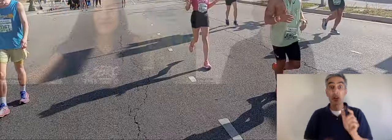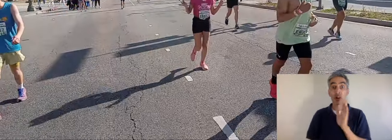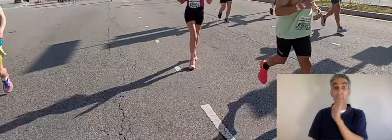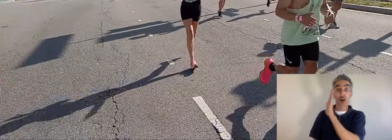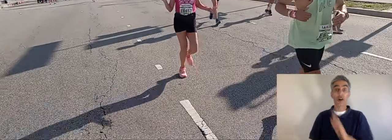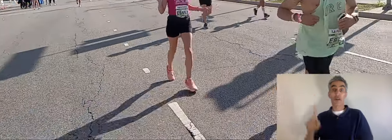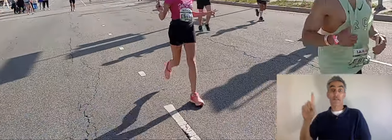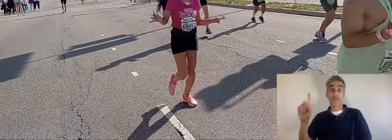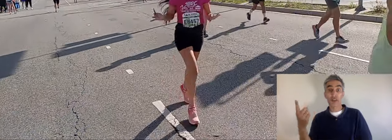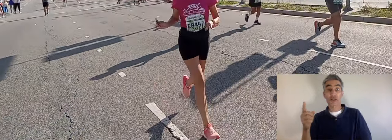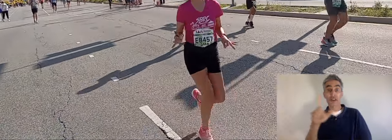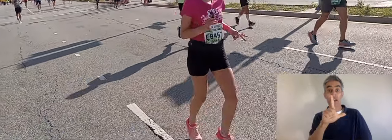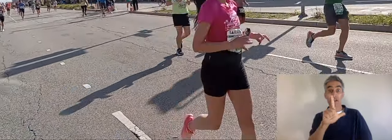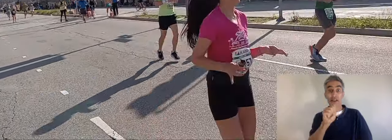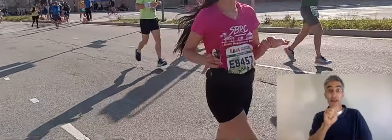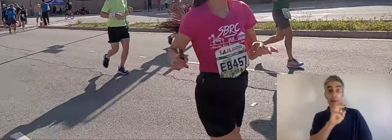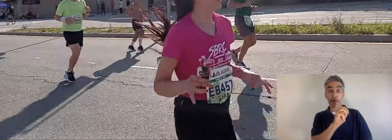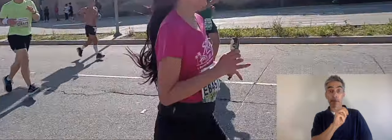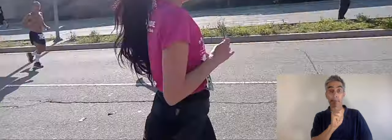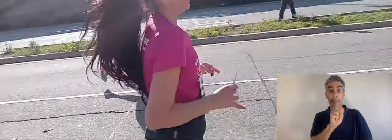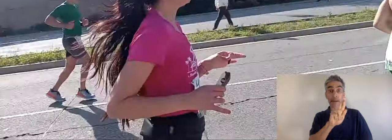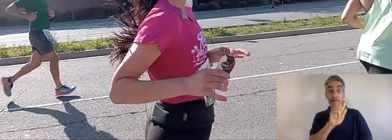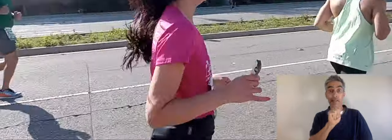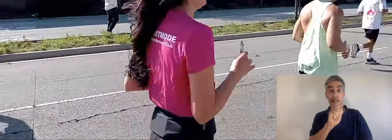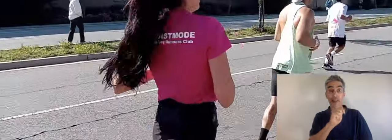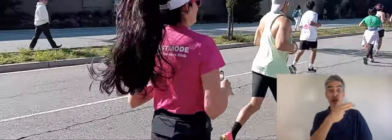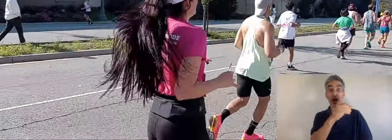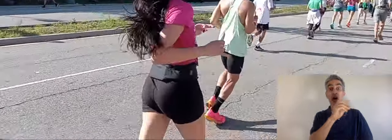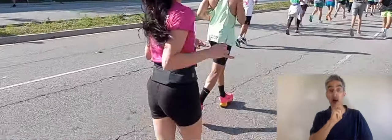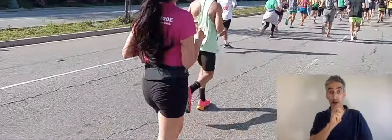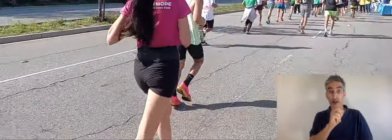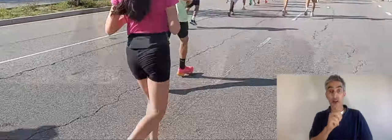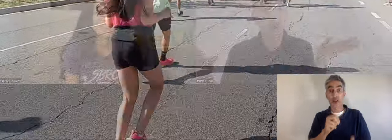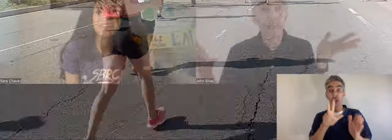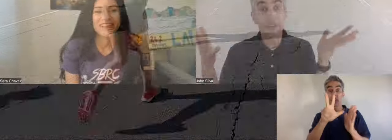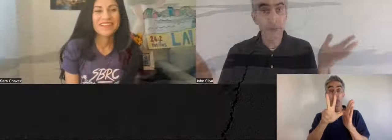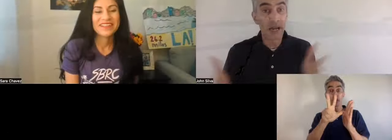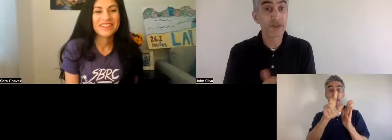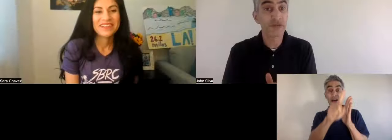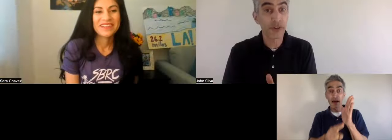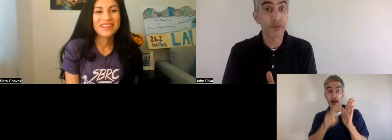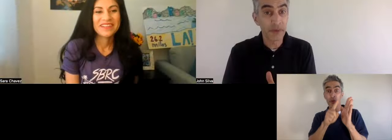her first marathon, right? Yes. Congratulations! She ran a whopping